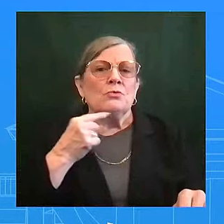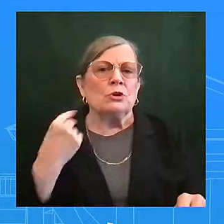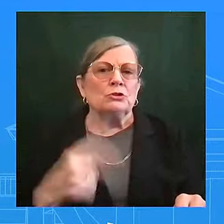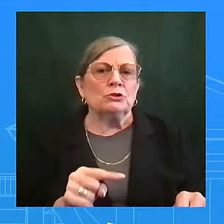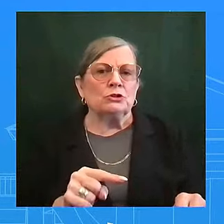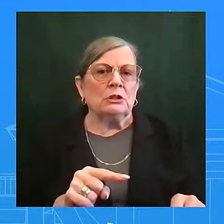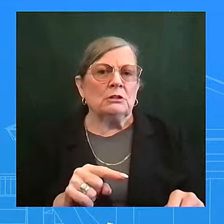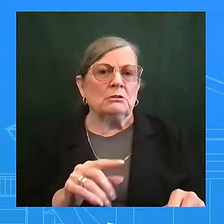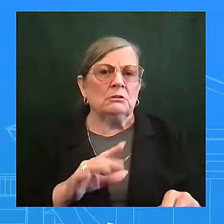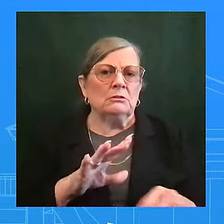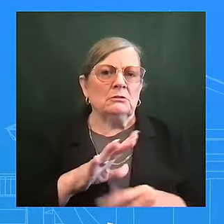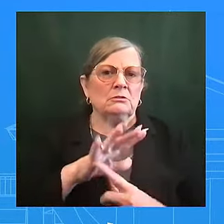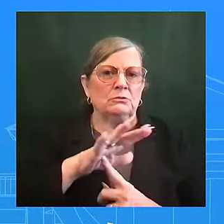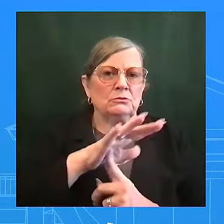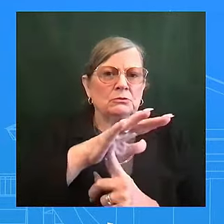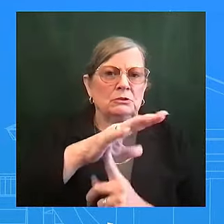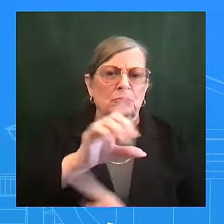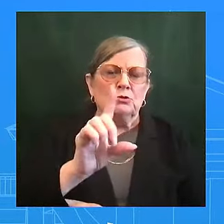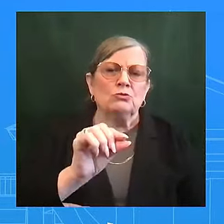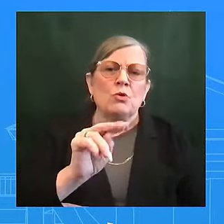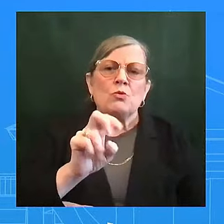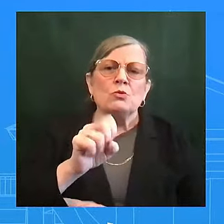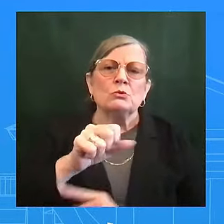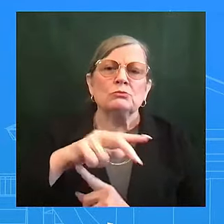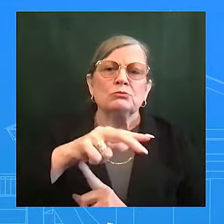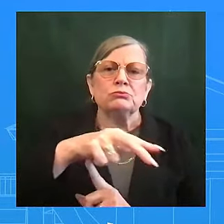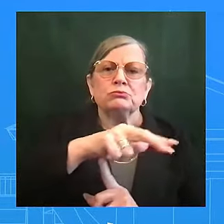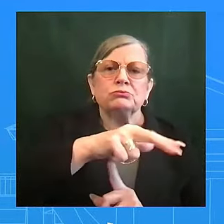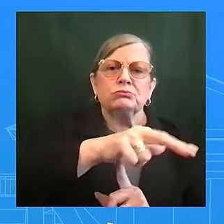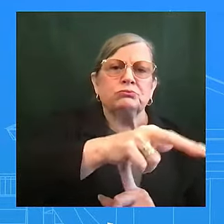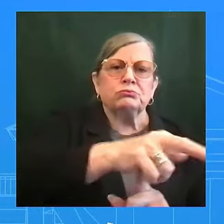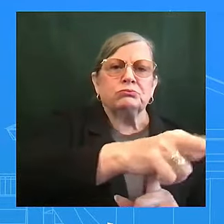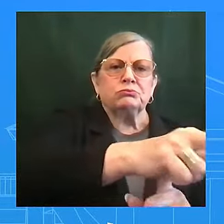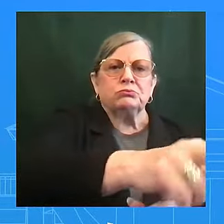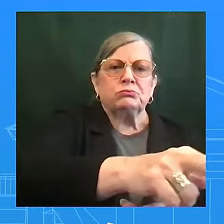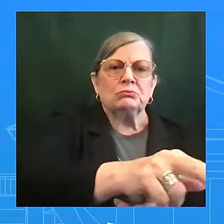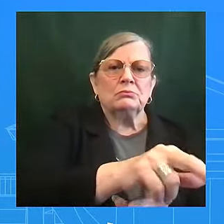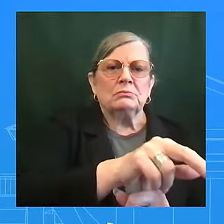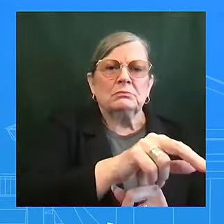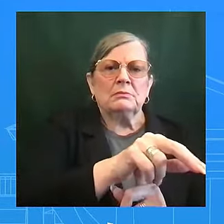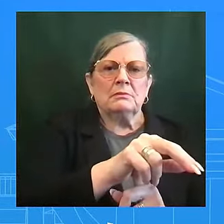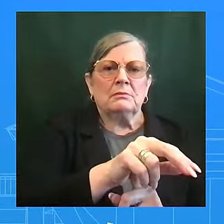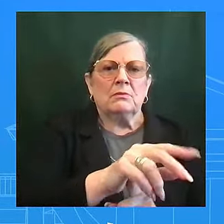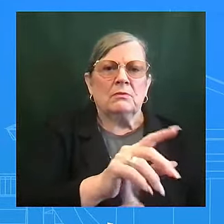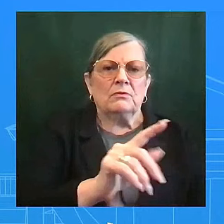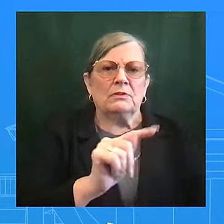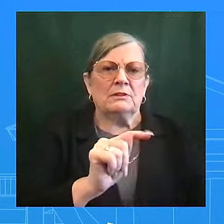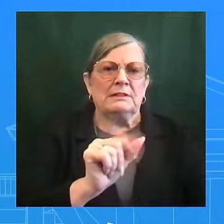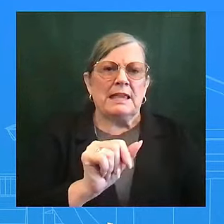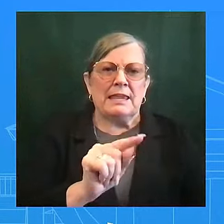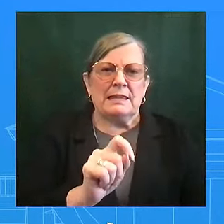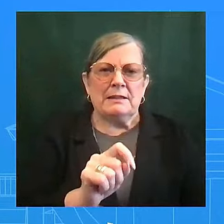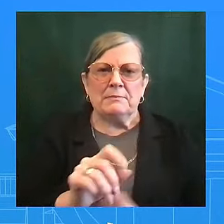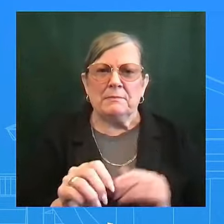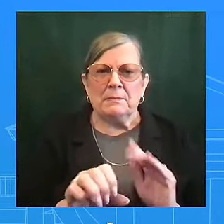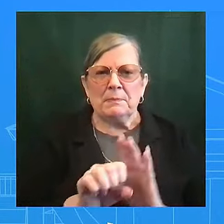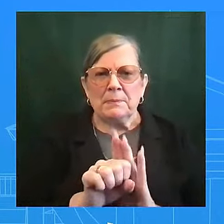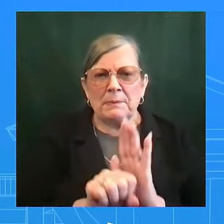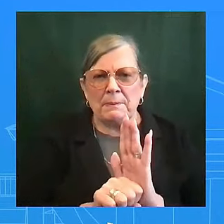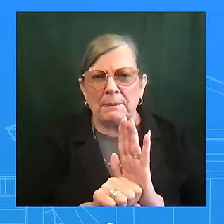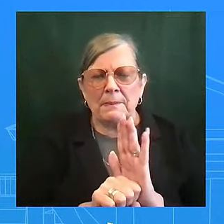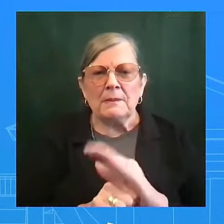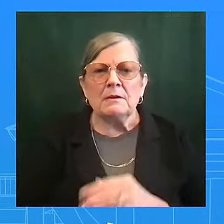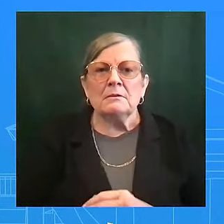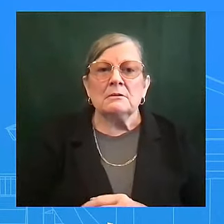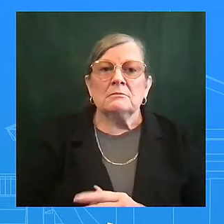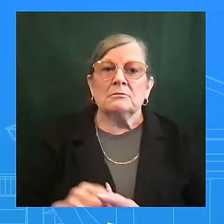Romania, the weekend? I think you're talking about reports that parts of drones, I think, have landed in Allied territory, if you will. This is